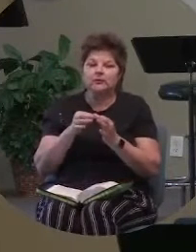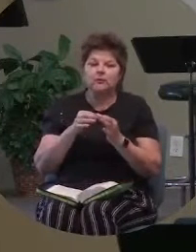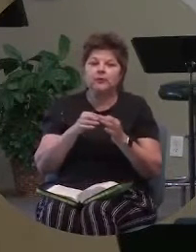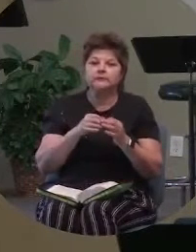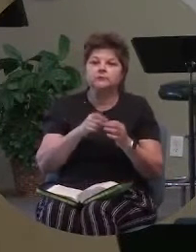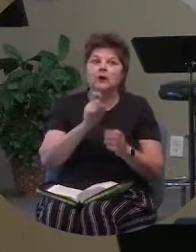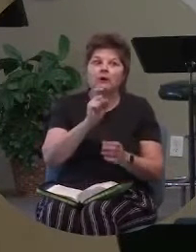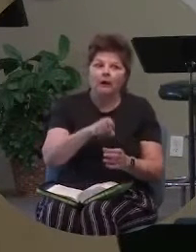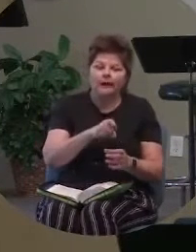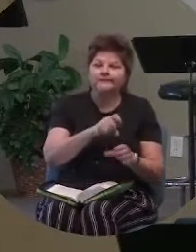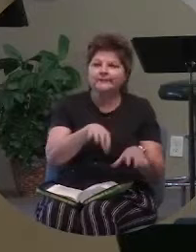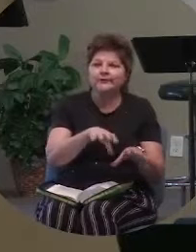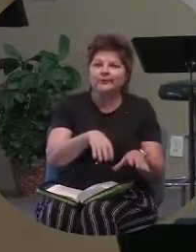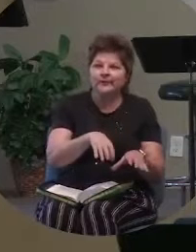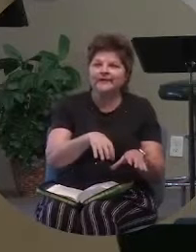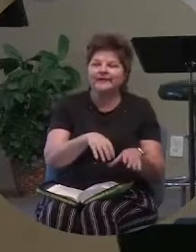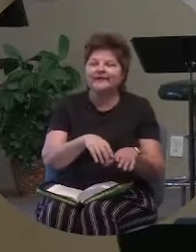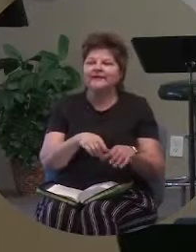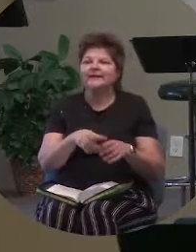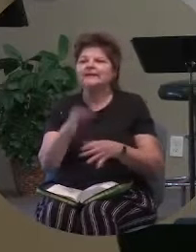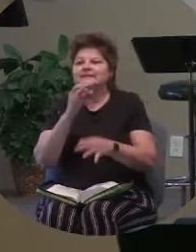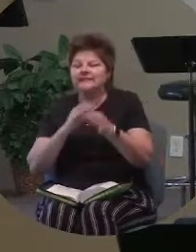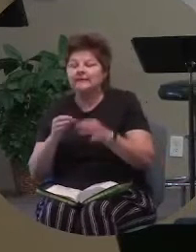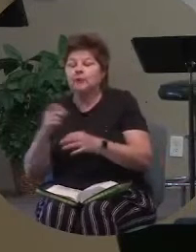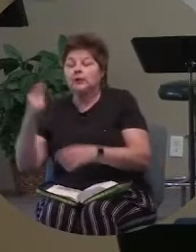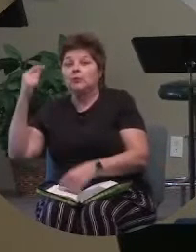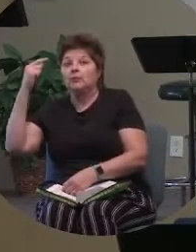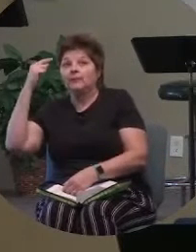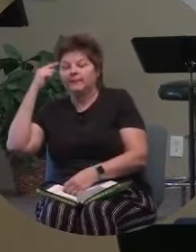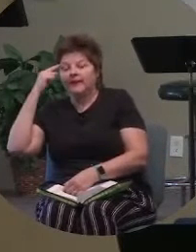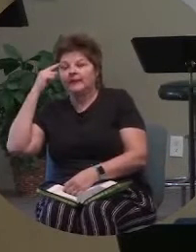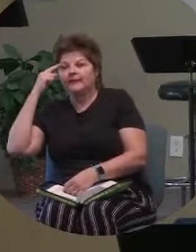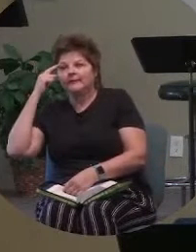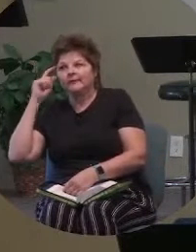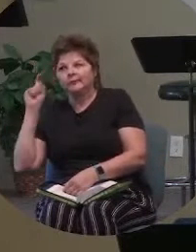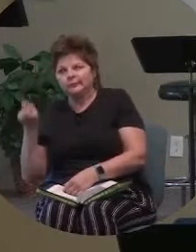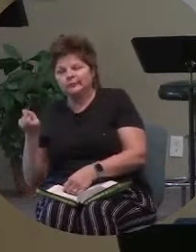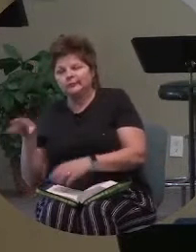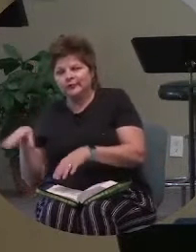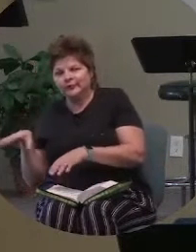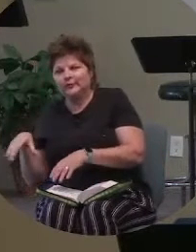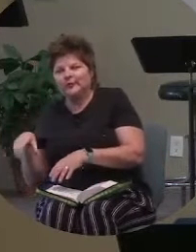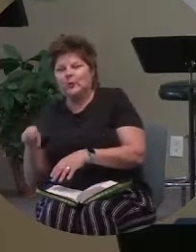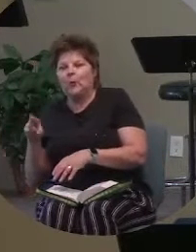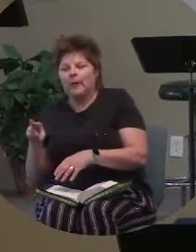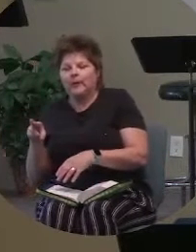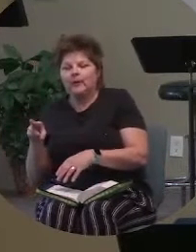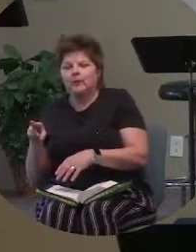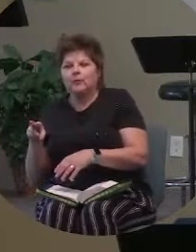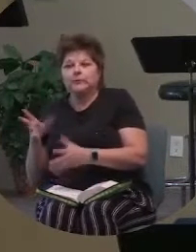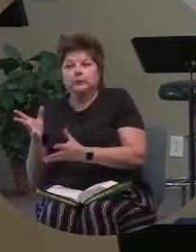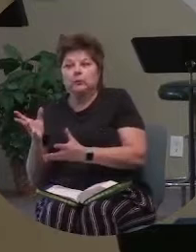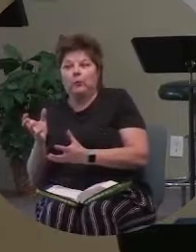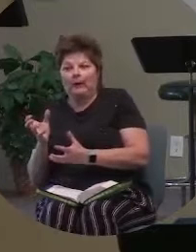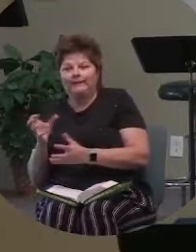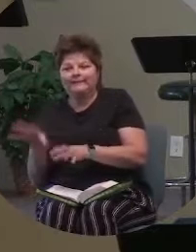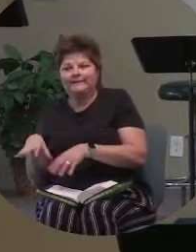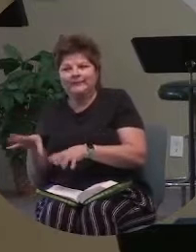to do instead of what you think you should do, much less what you want to